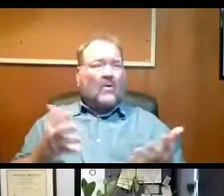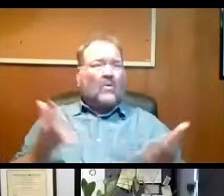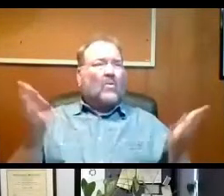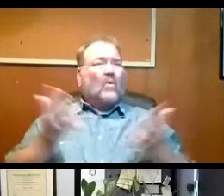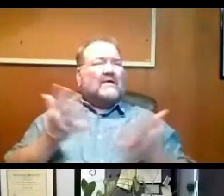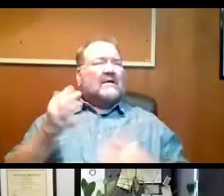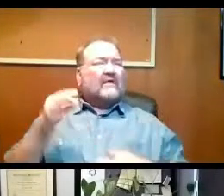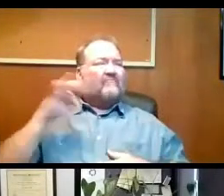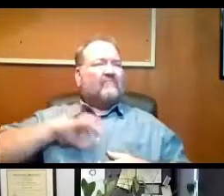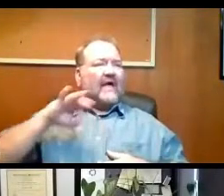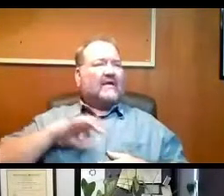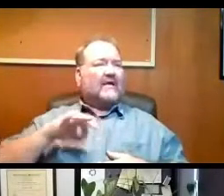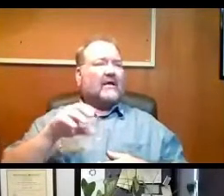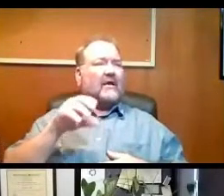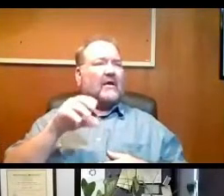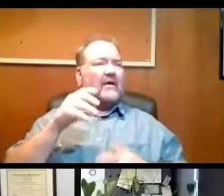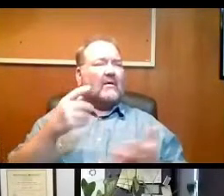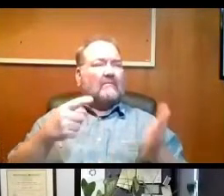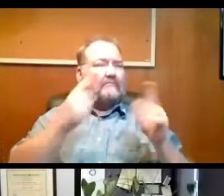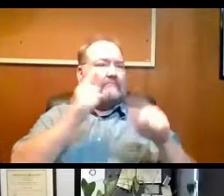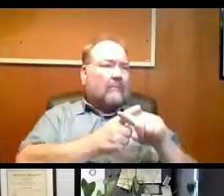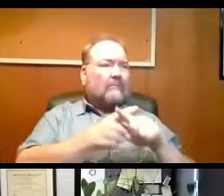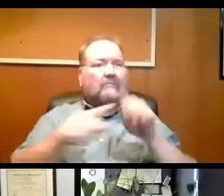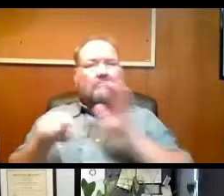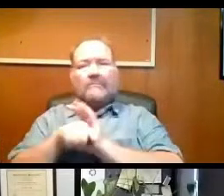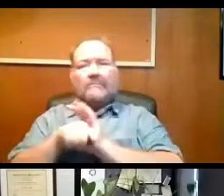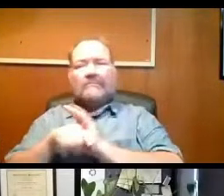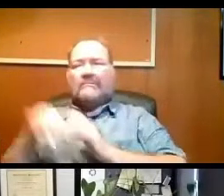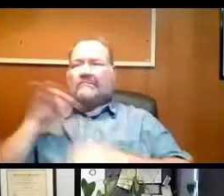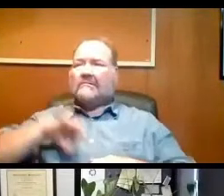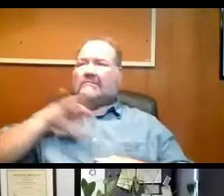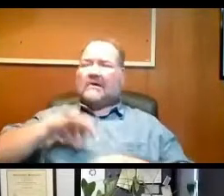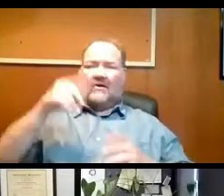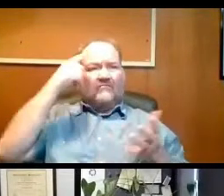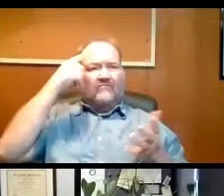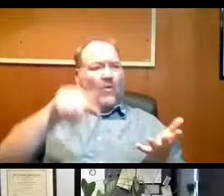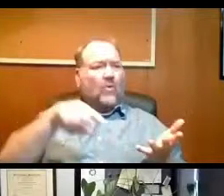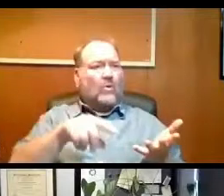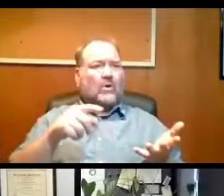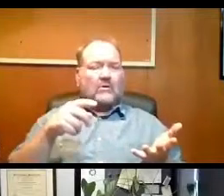or disadvantages of using it as a surveillance tool?